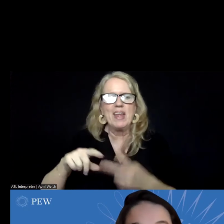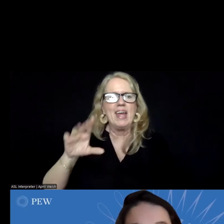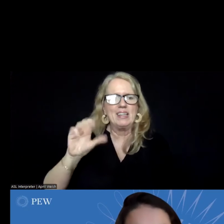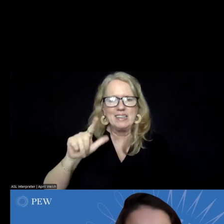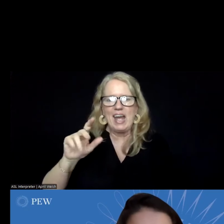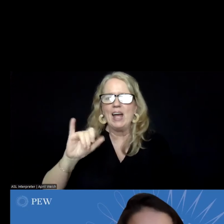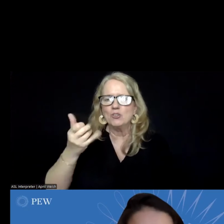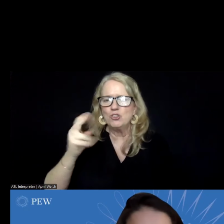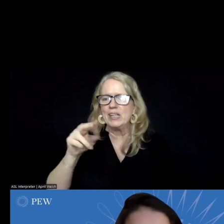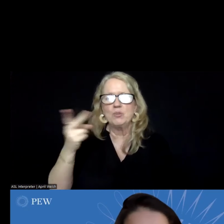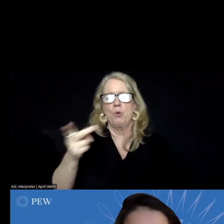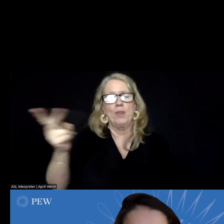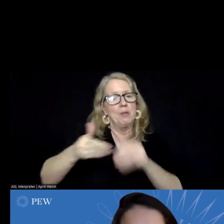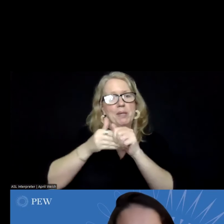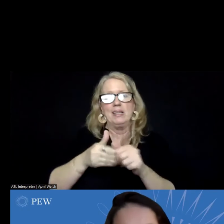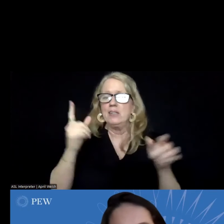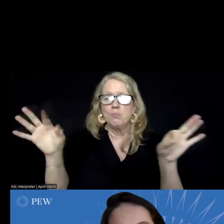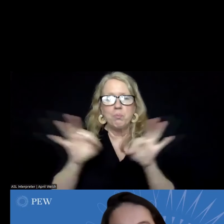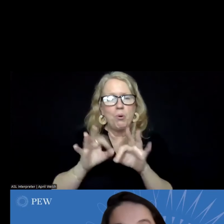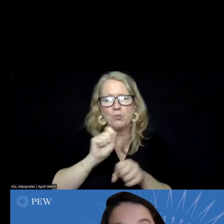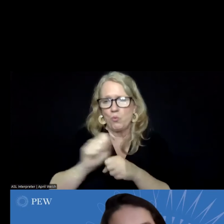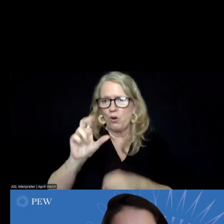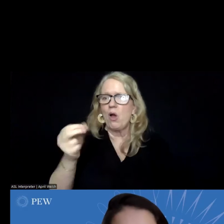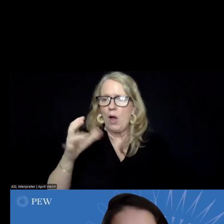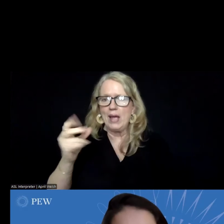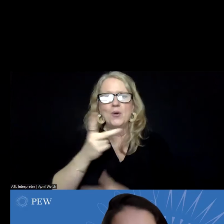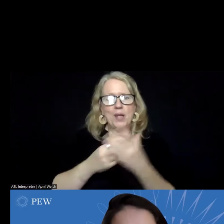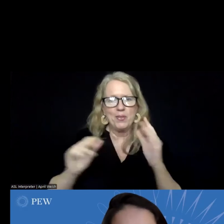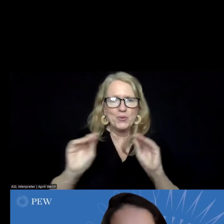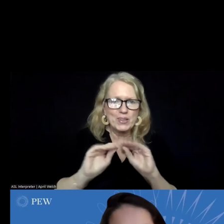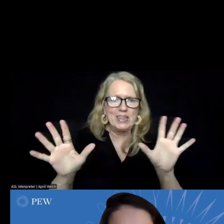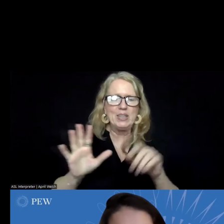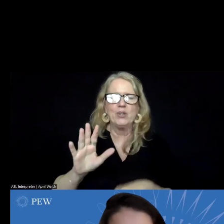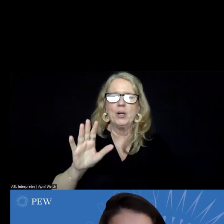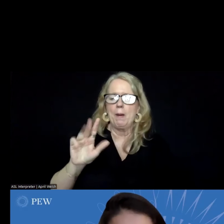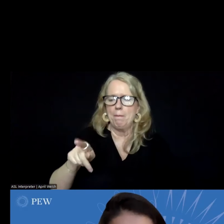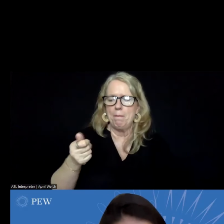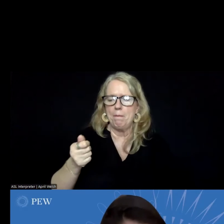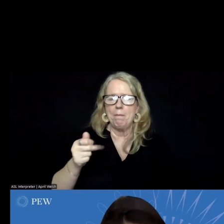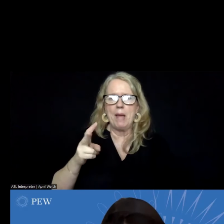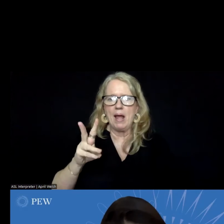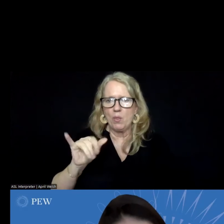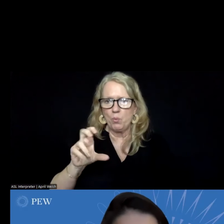been leading this important work with us in Ohio. Their Clear Pathways initiative is conducting,